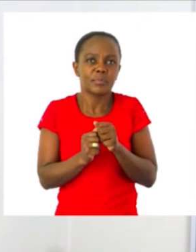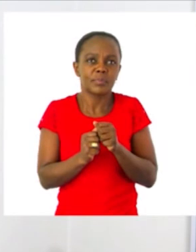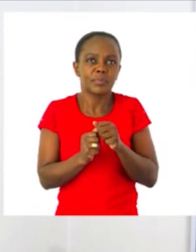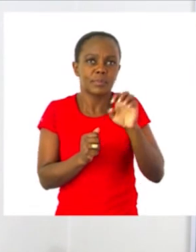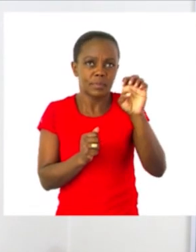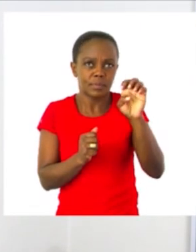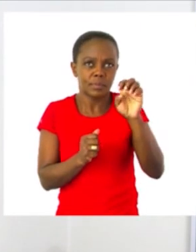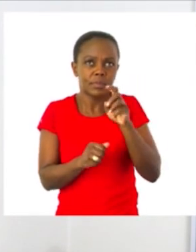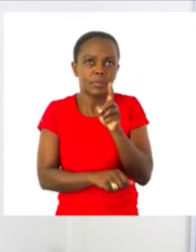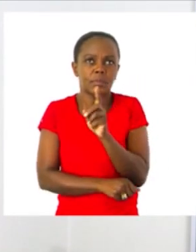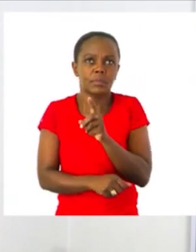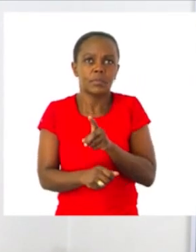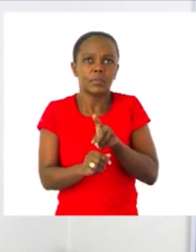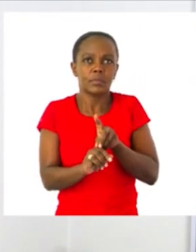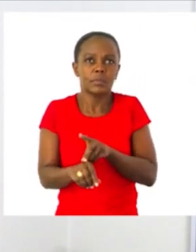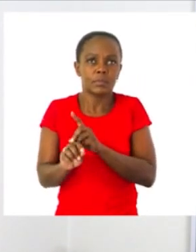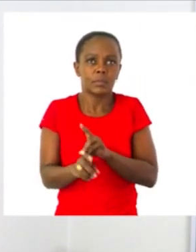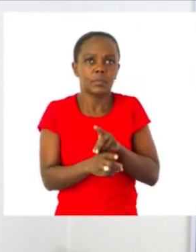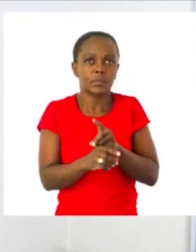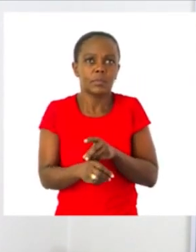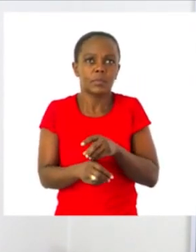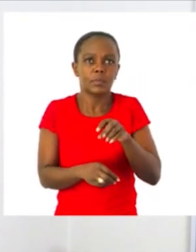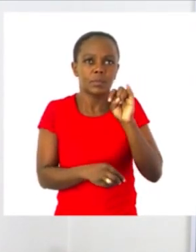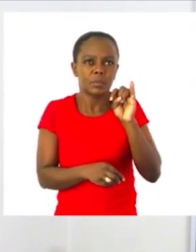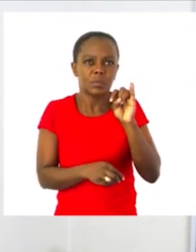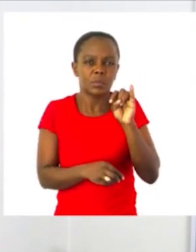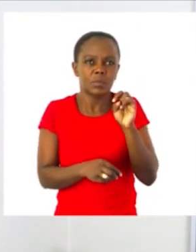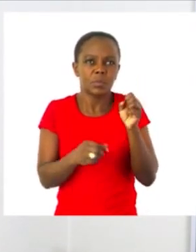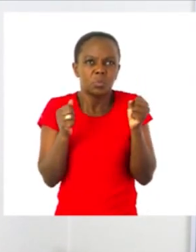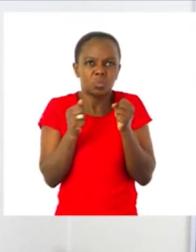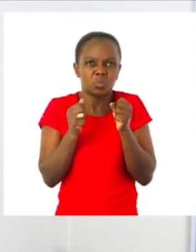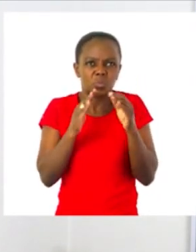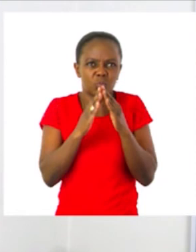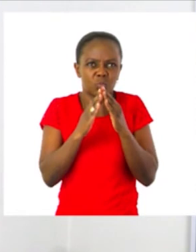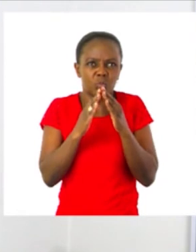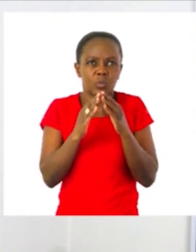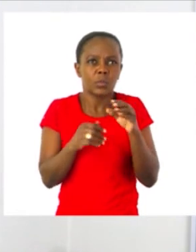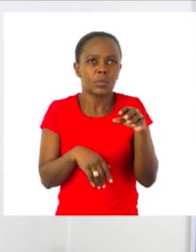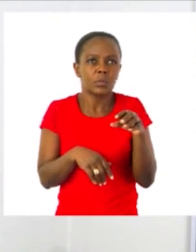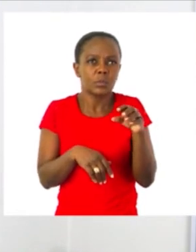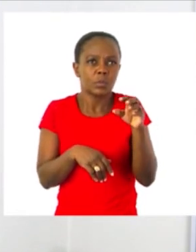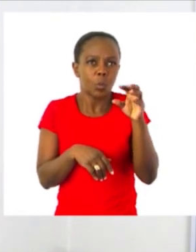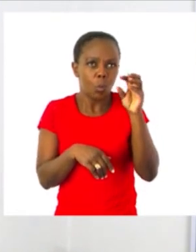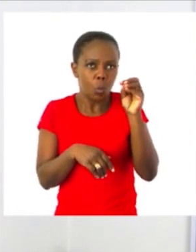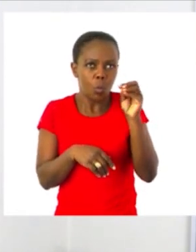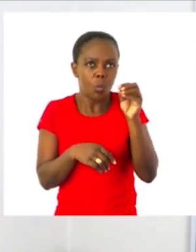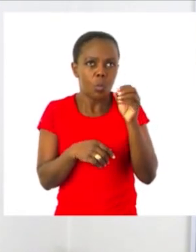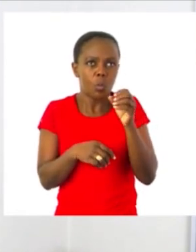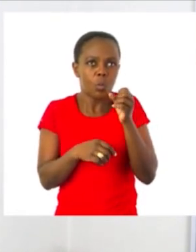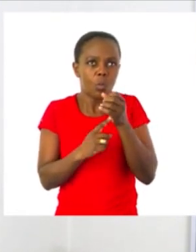E for elephant, E for igloo, O for orange,